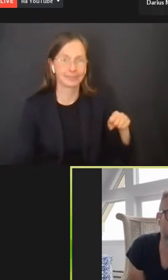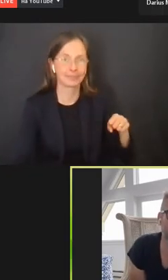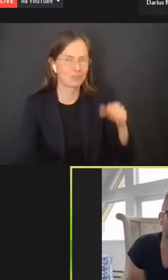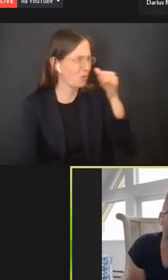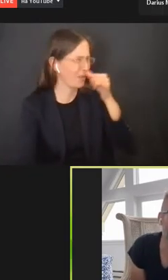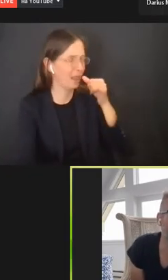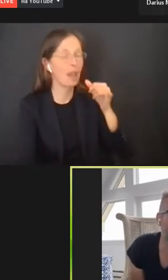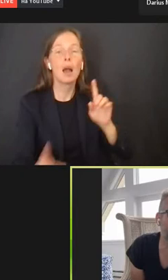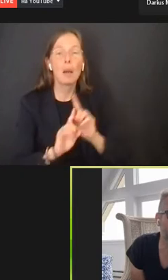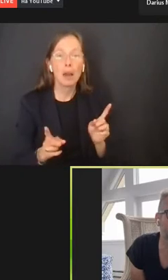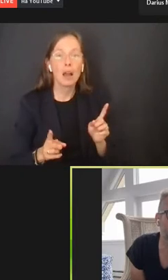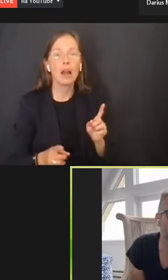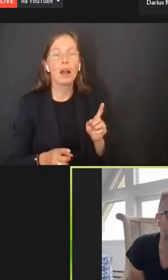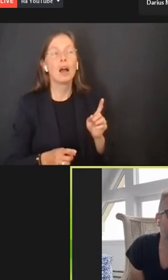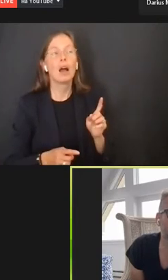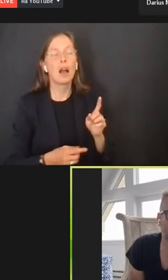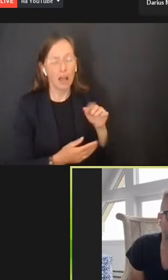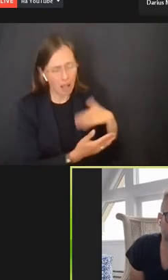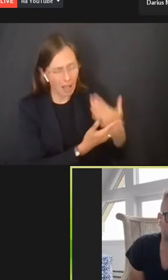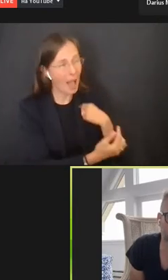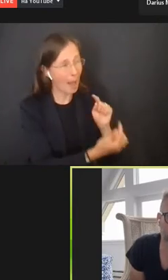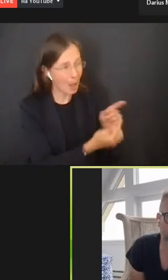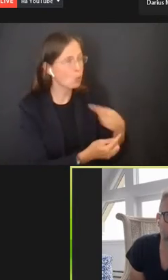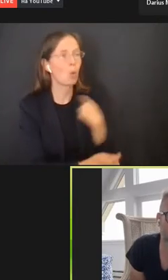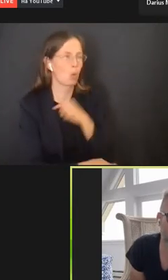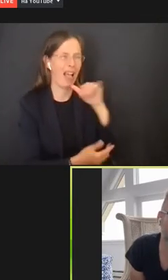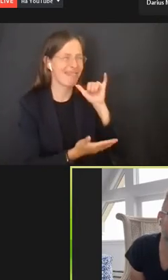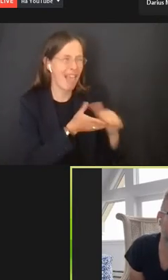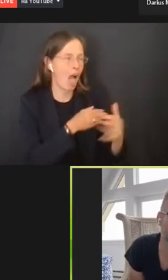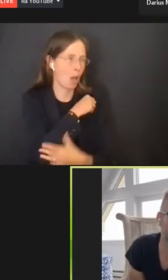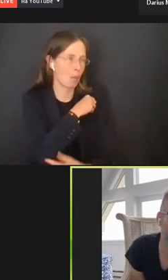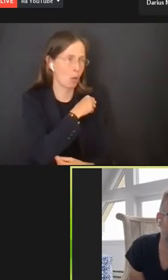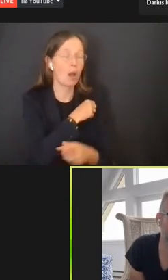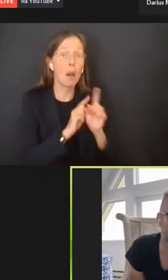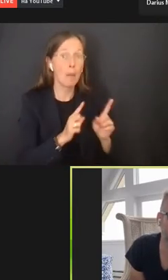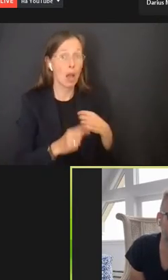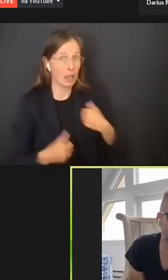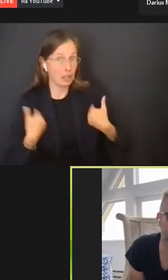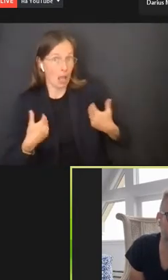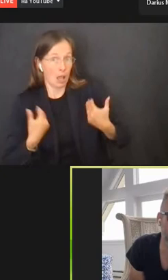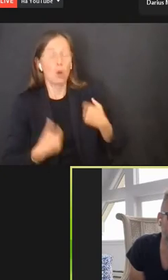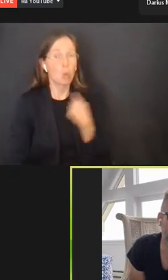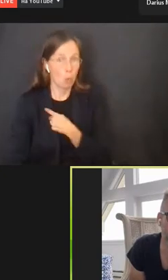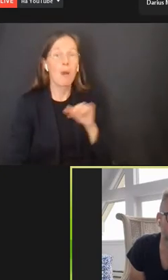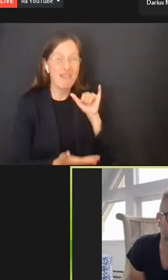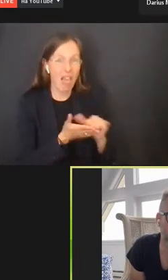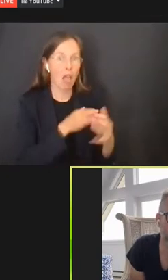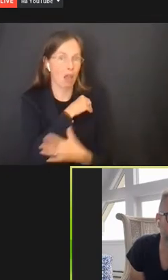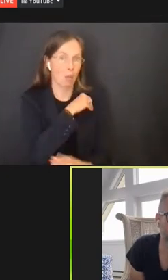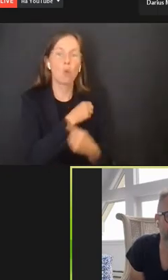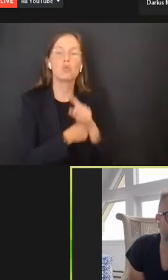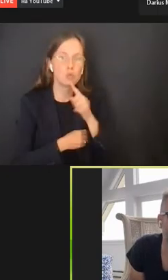ridiculous. But by the time I met you, we weren't that poor. We were when we were young, though. I mean, when I was young, we were super